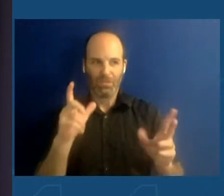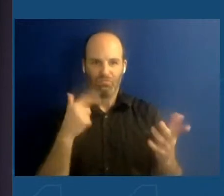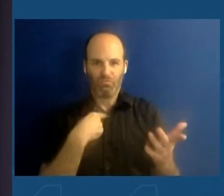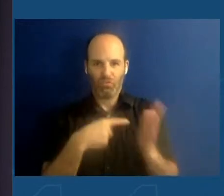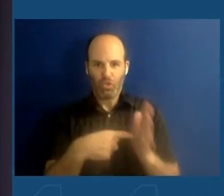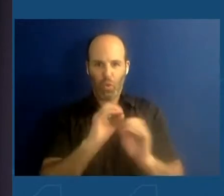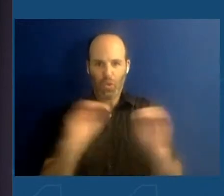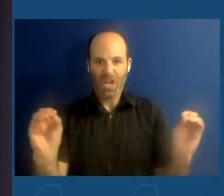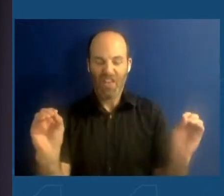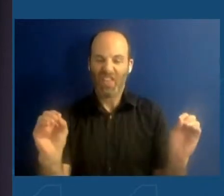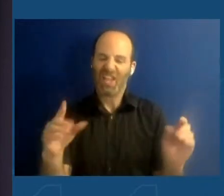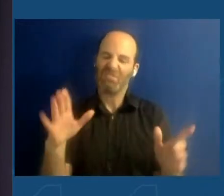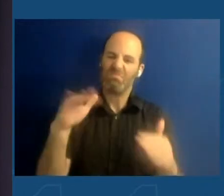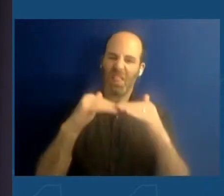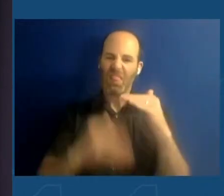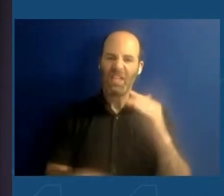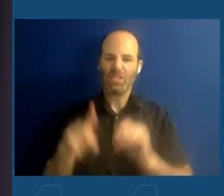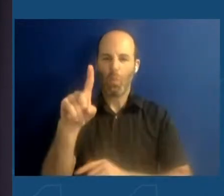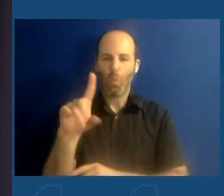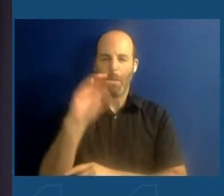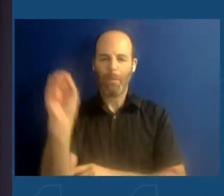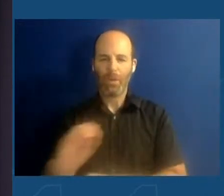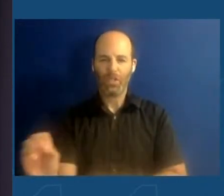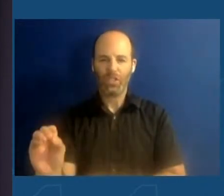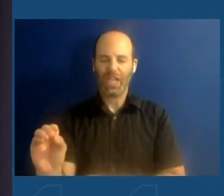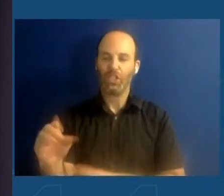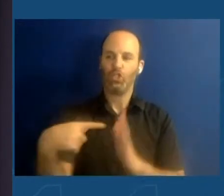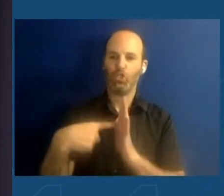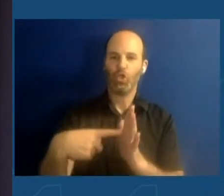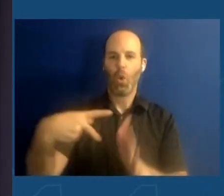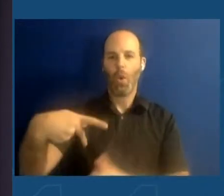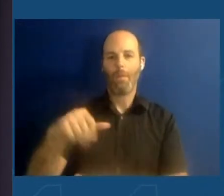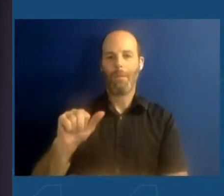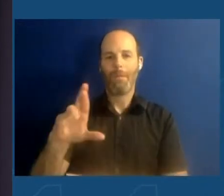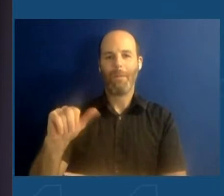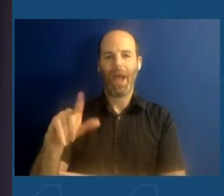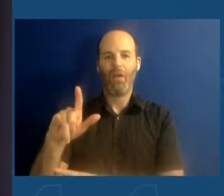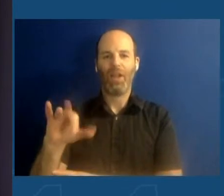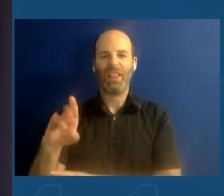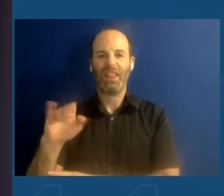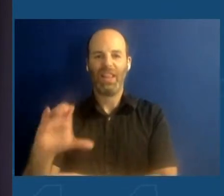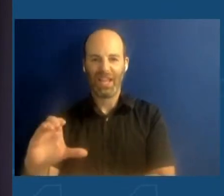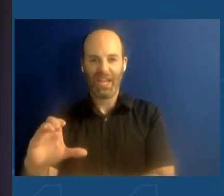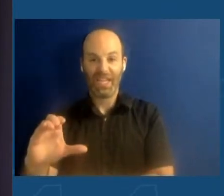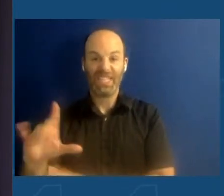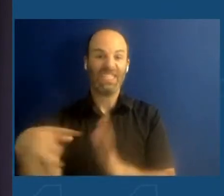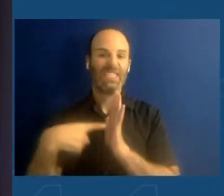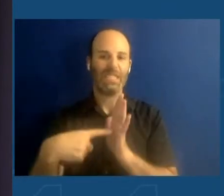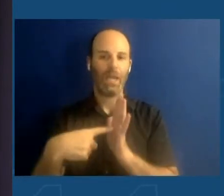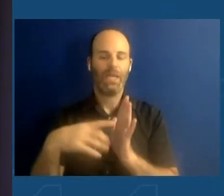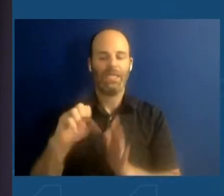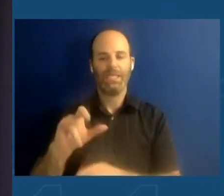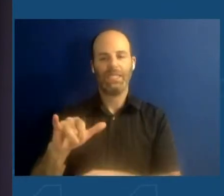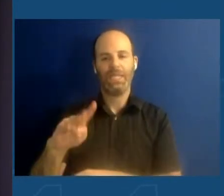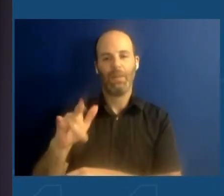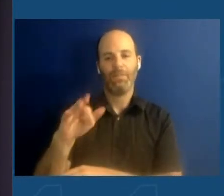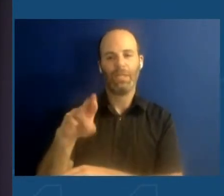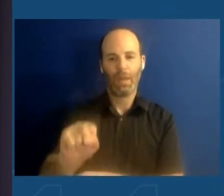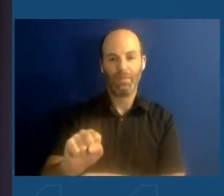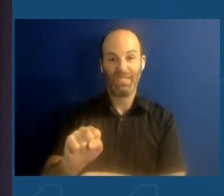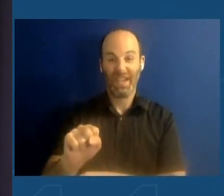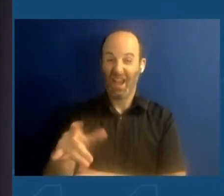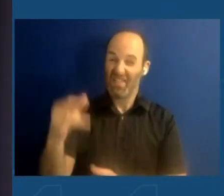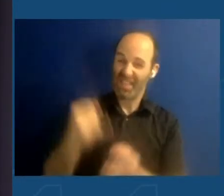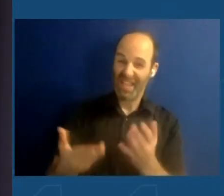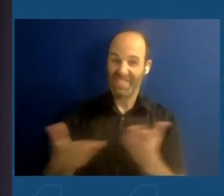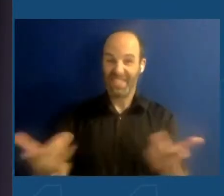of people have paralytic symptoms. The last thing I want to confirm the presence of polio is